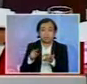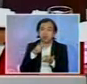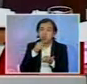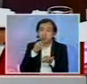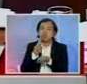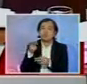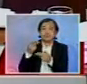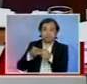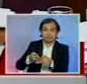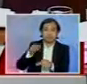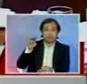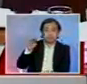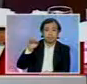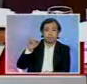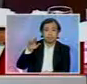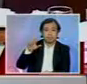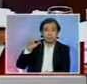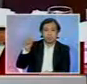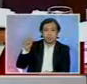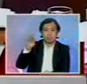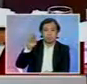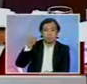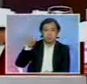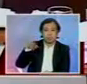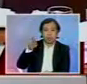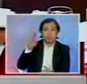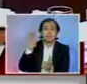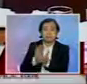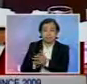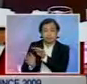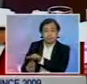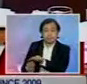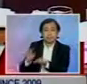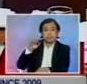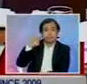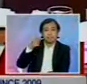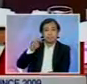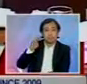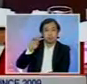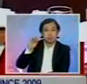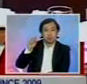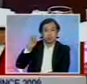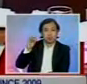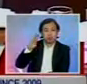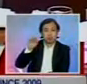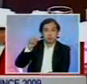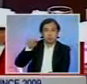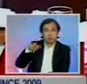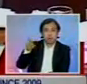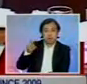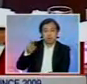Bahar, married to Beneroso E. Bahar, in favor of Constantino T. Castillo